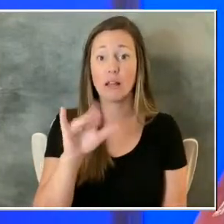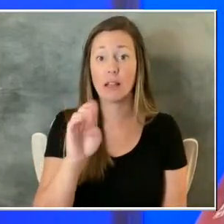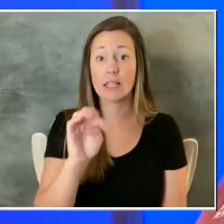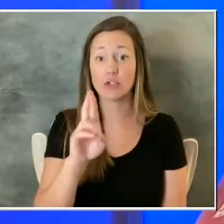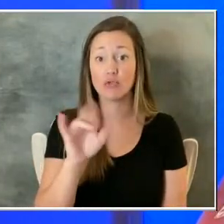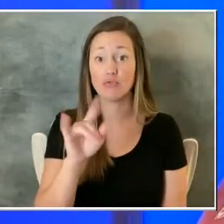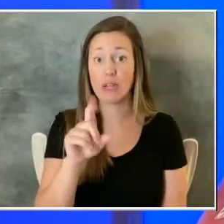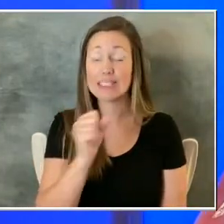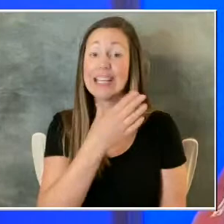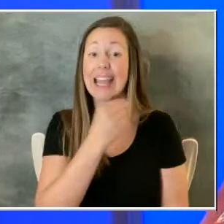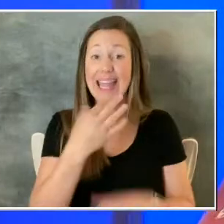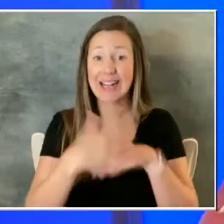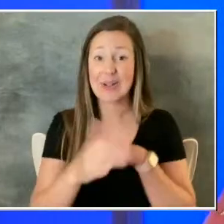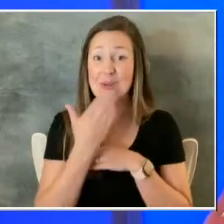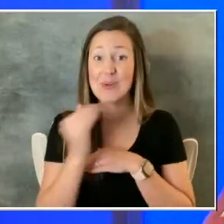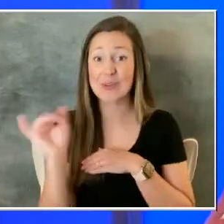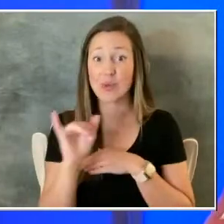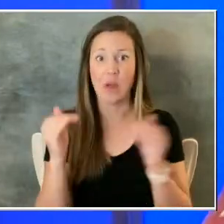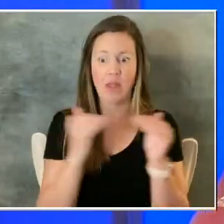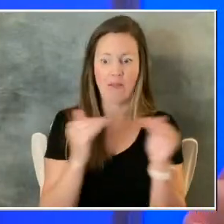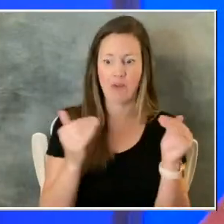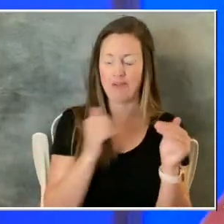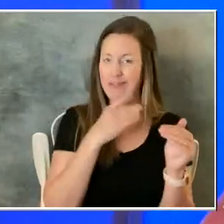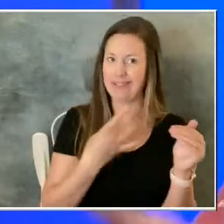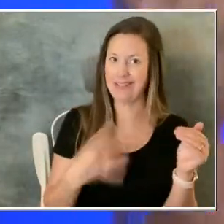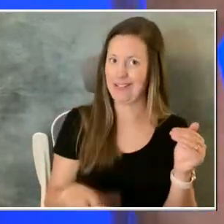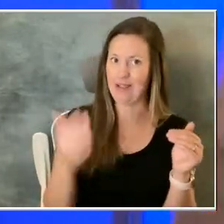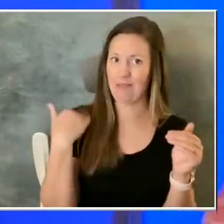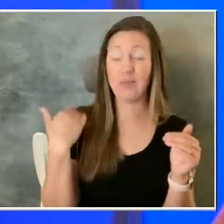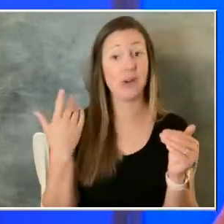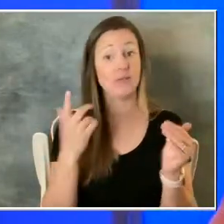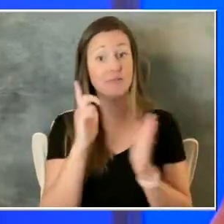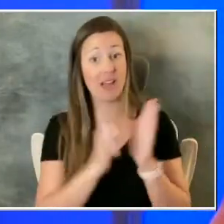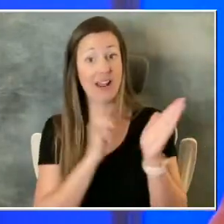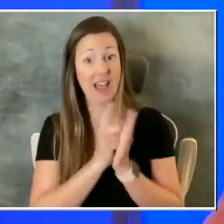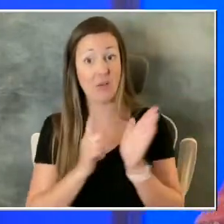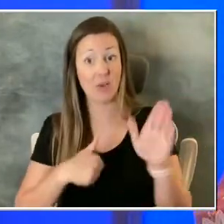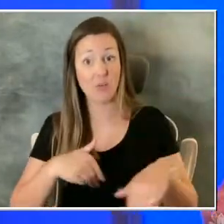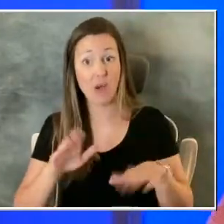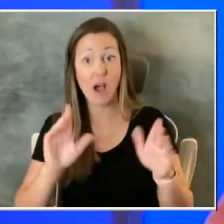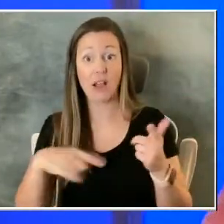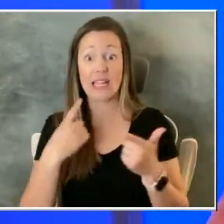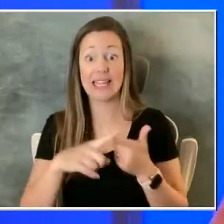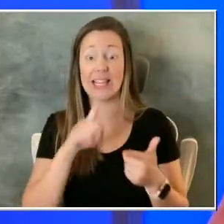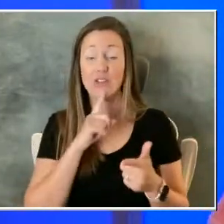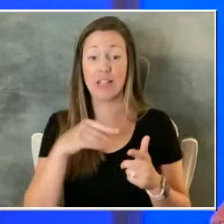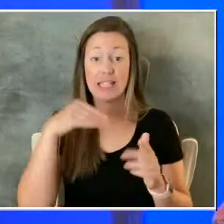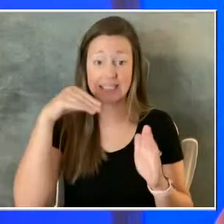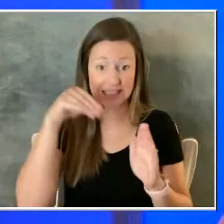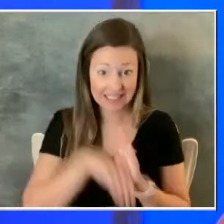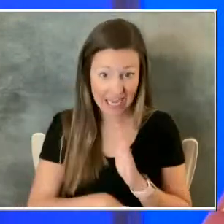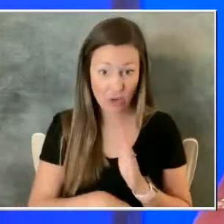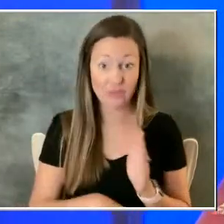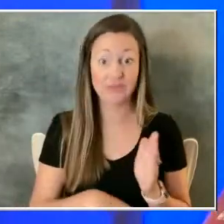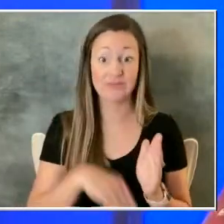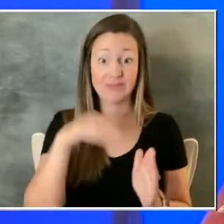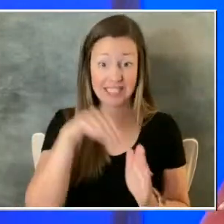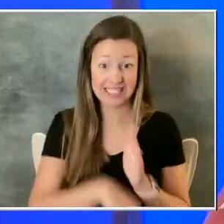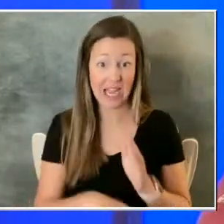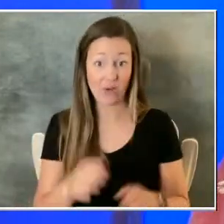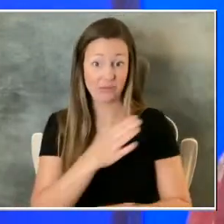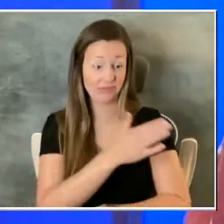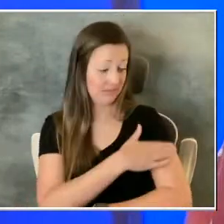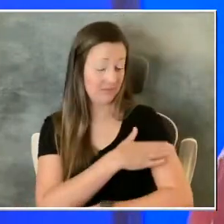got to a level I didn't like. Went out for an hour walk, and it was down. I mean, down to where it went off, saying it was going down too fast.